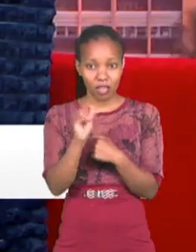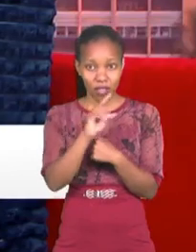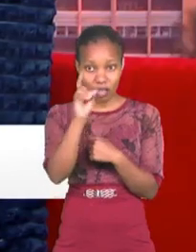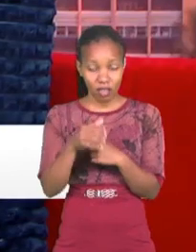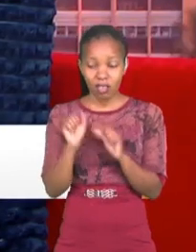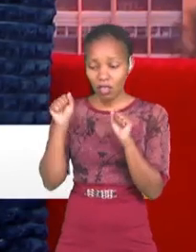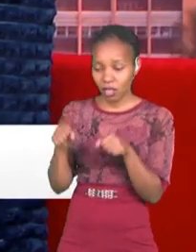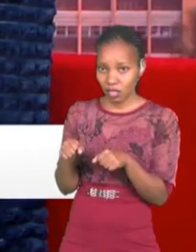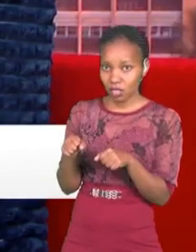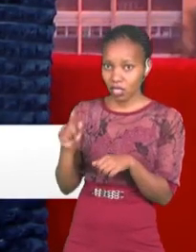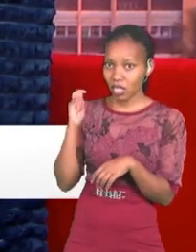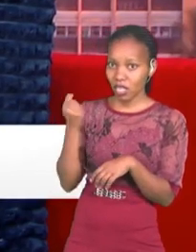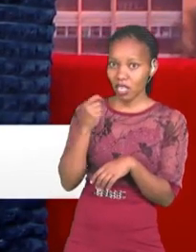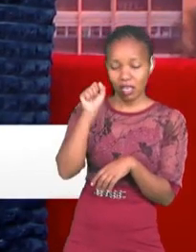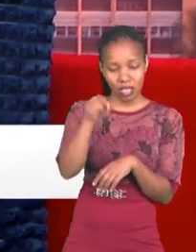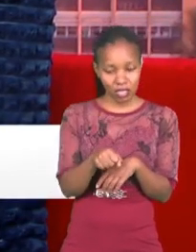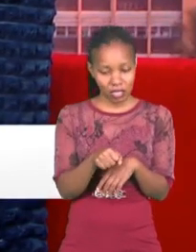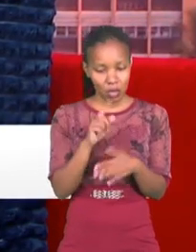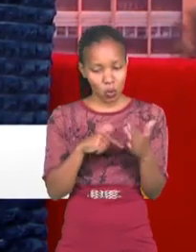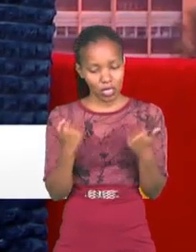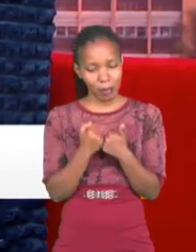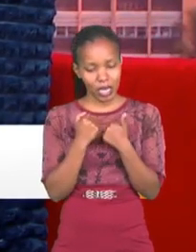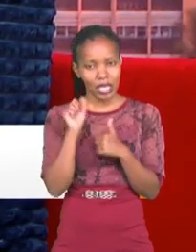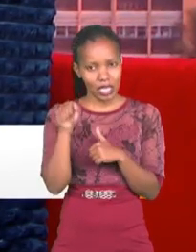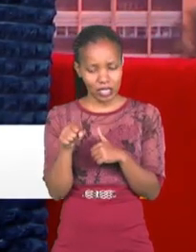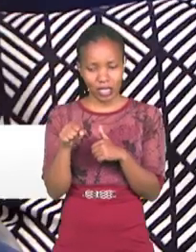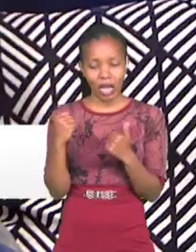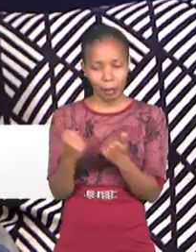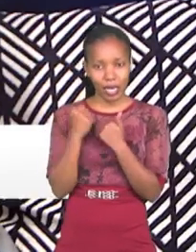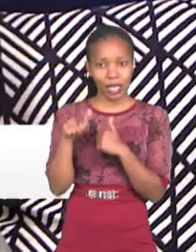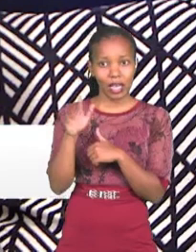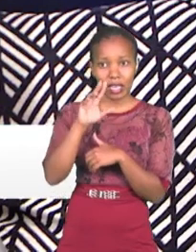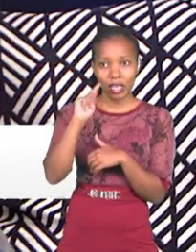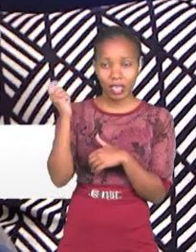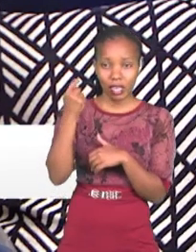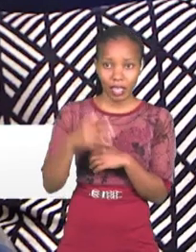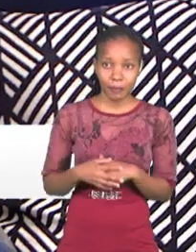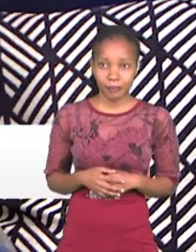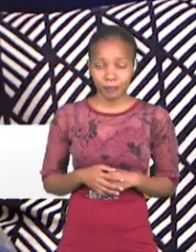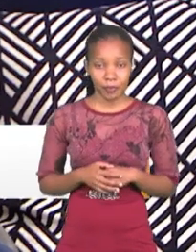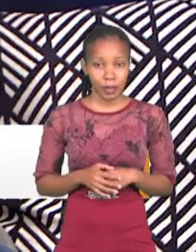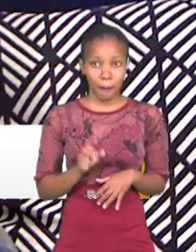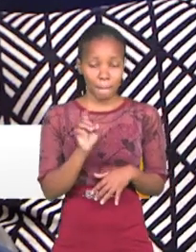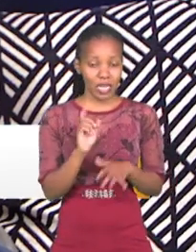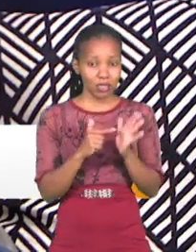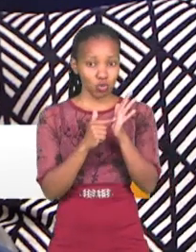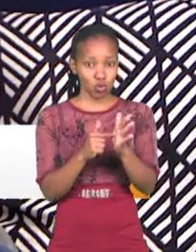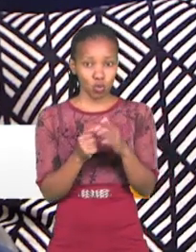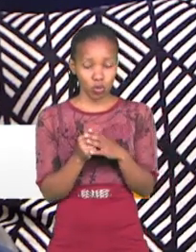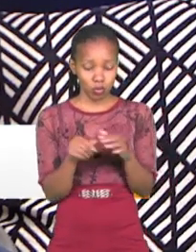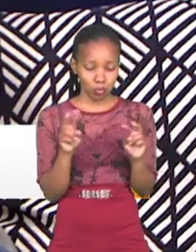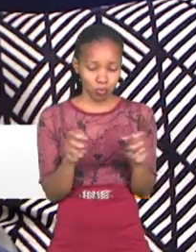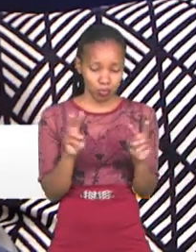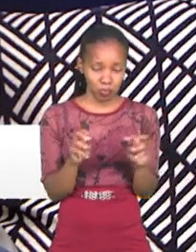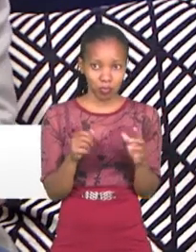Yeah. Okay. In Kenya? Yeah, in Kenya. It's happening. It's happening. Okay. So, do we like have to show the tests to